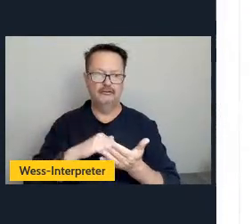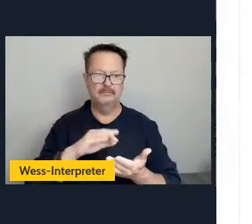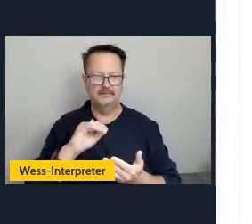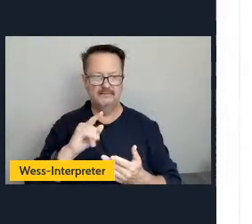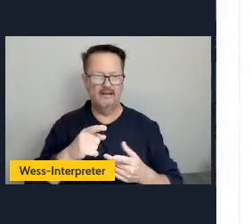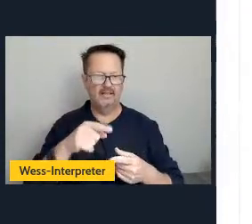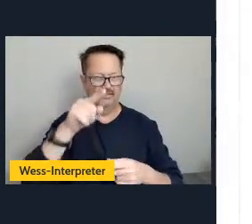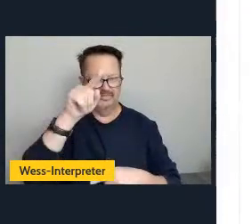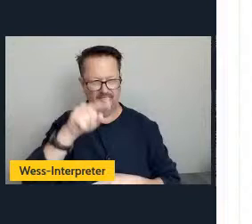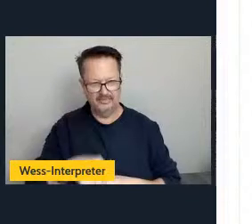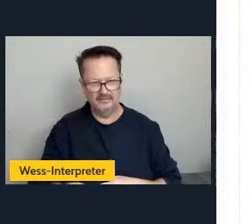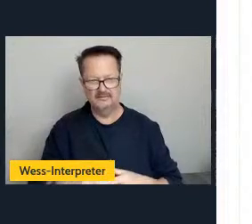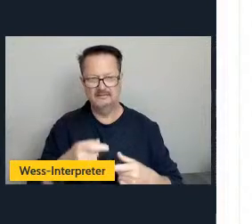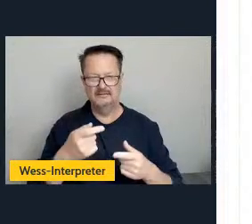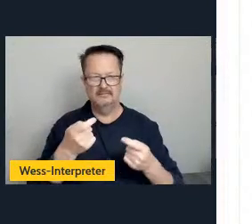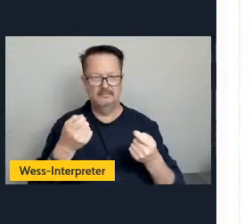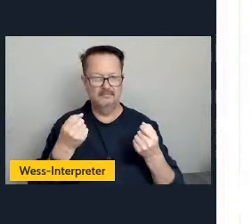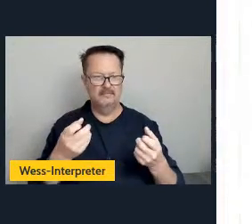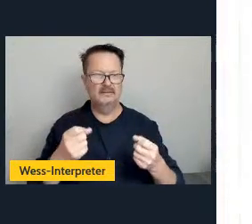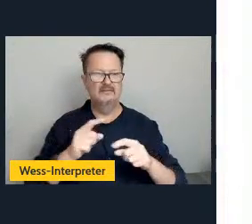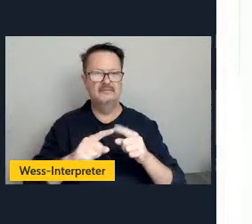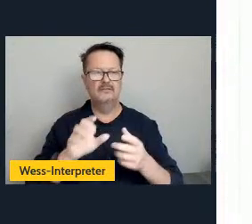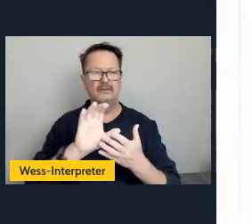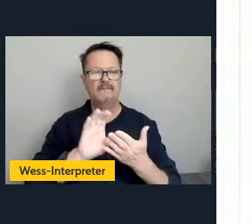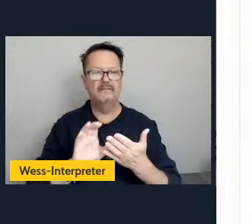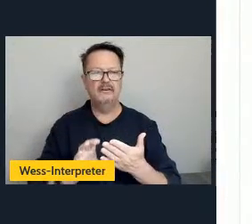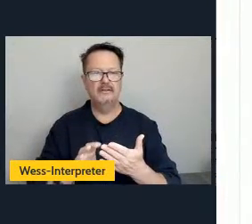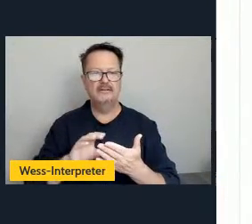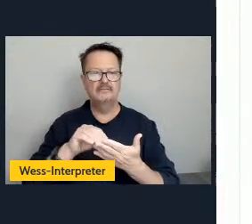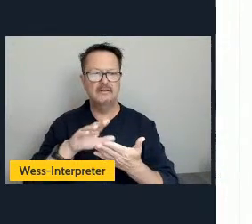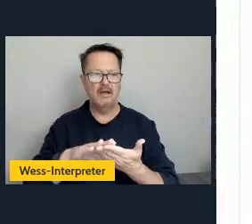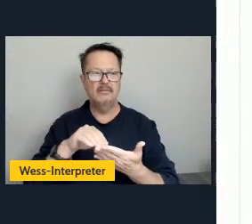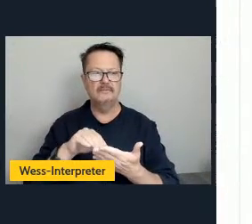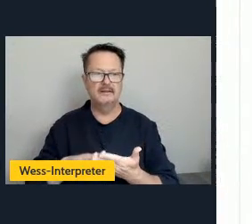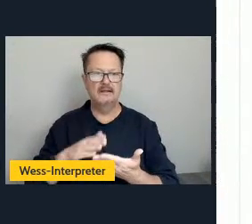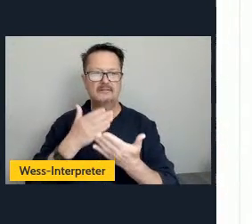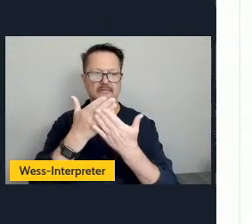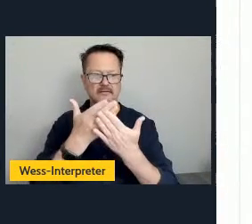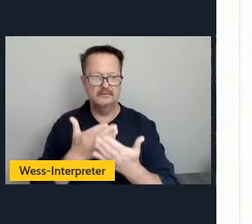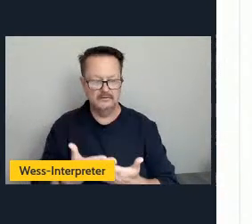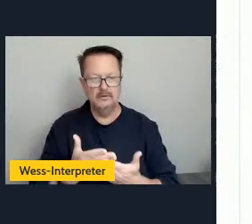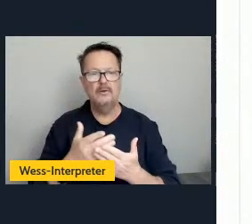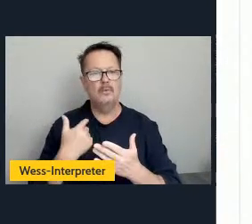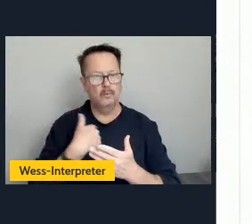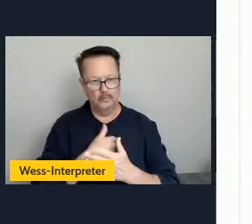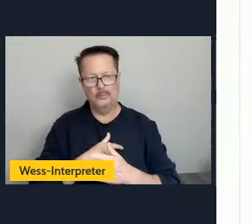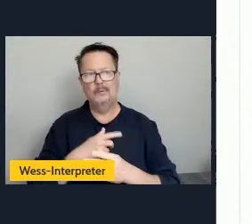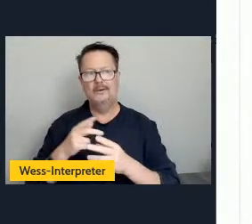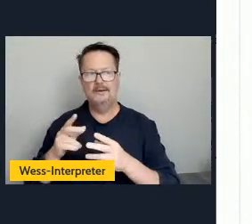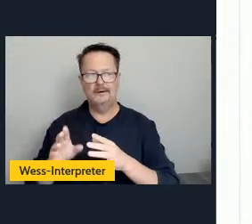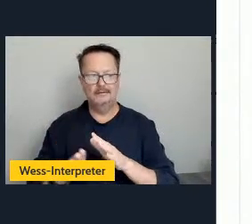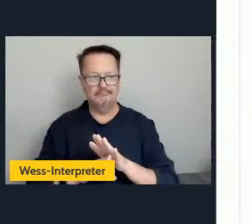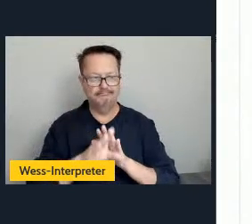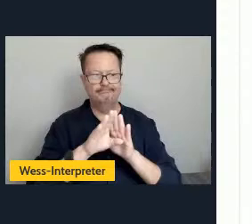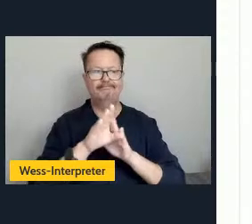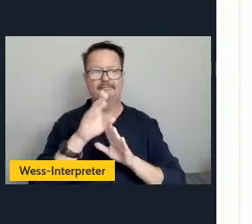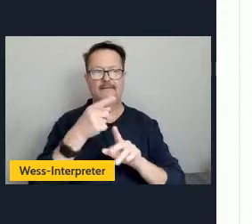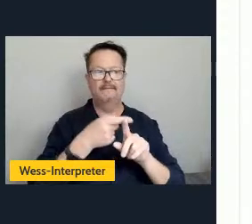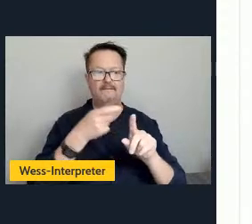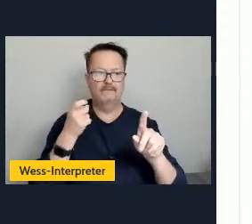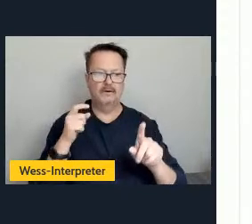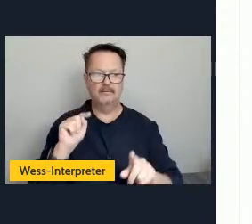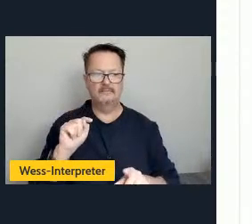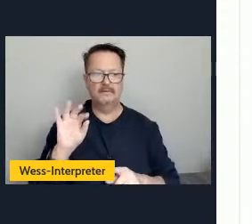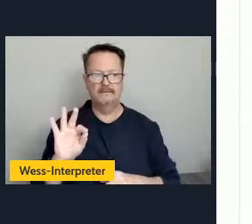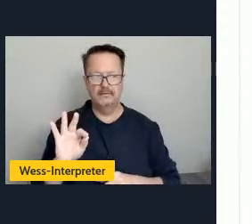bunch of configuration documentation that we also generate from the